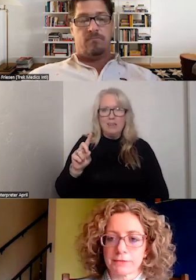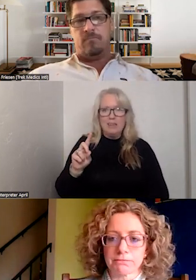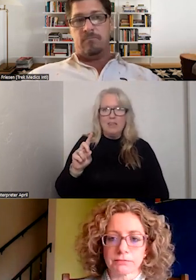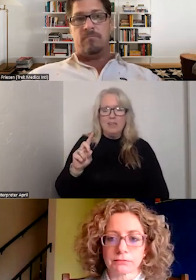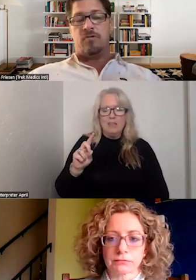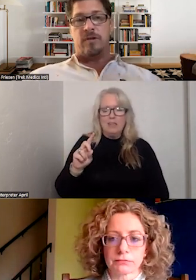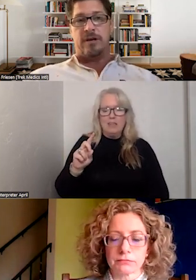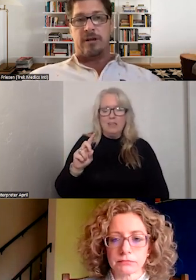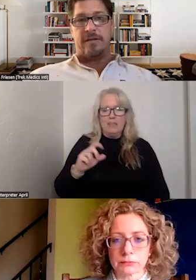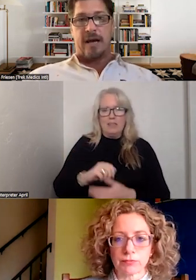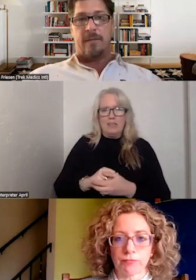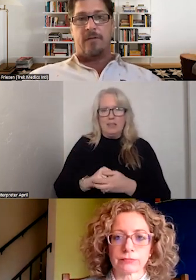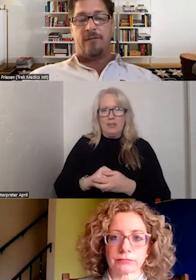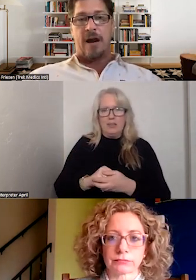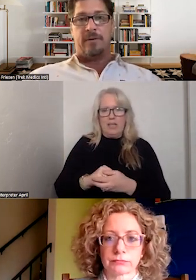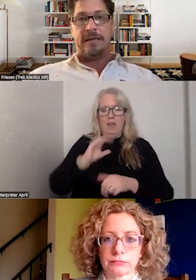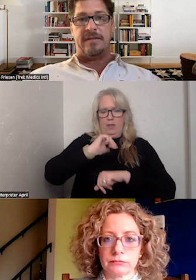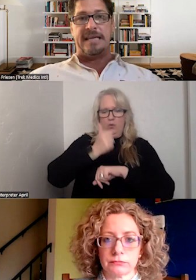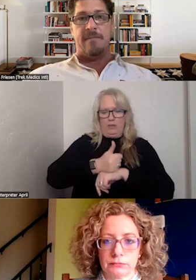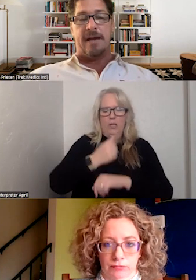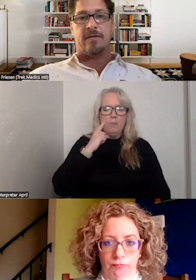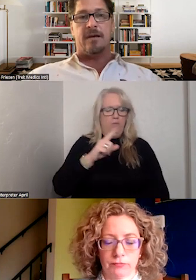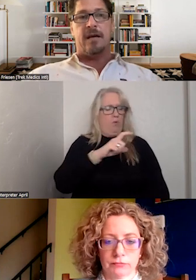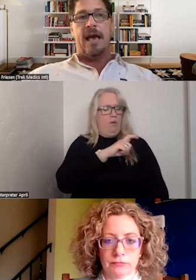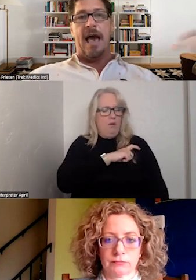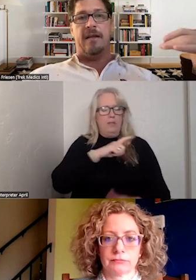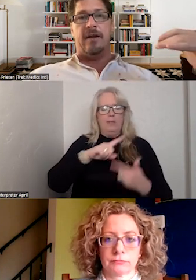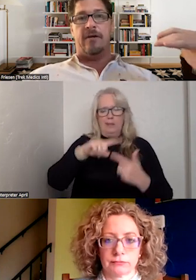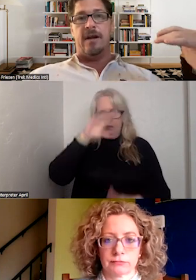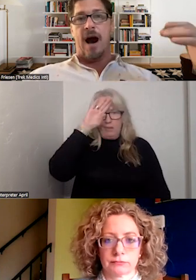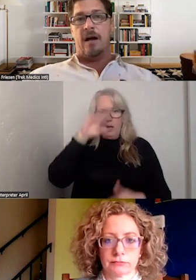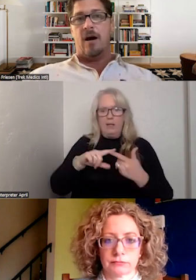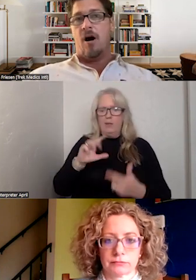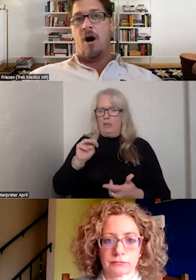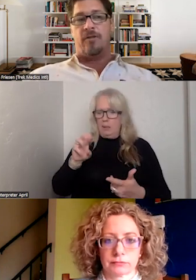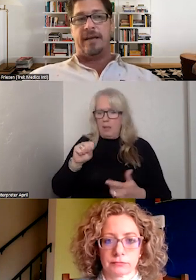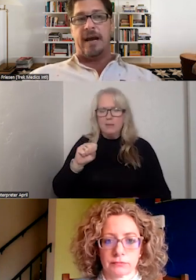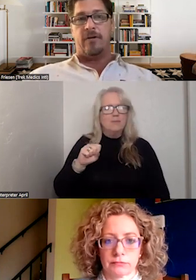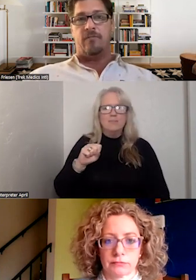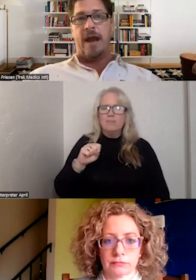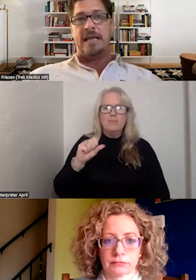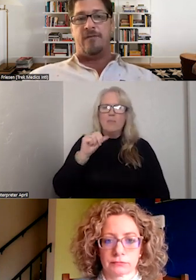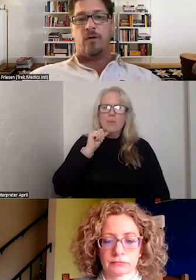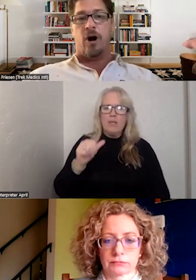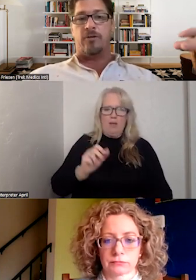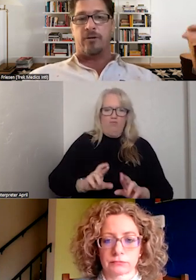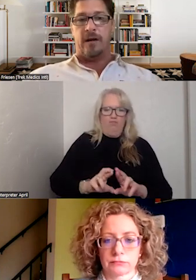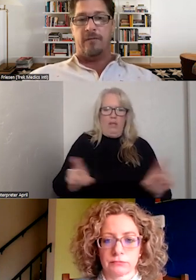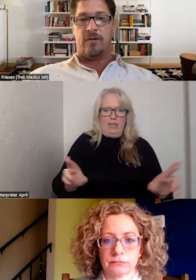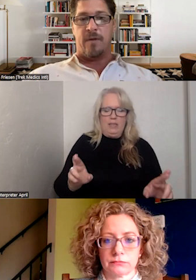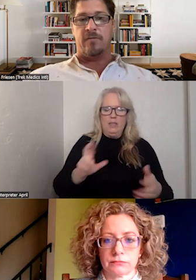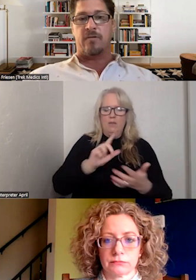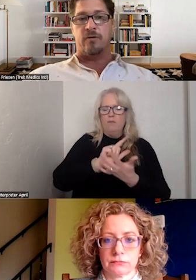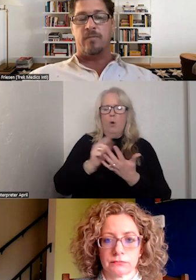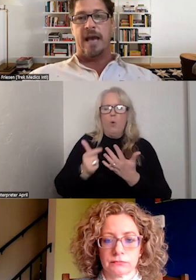are traditionally set up for fire, police, EMS, and they're not altogether ready for